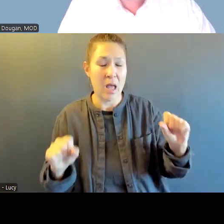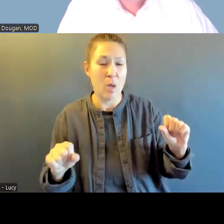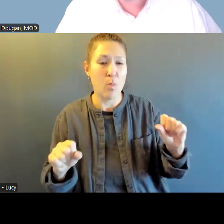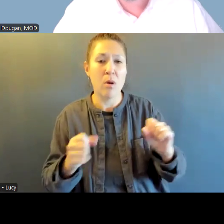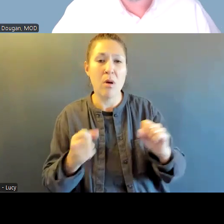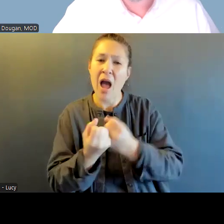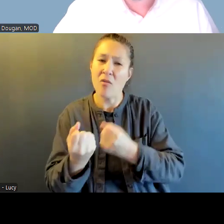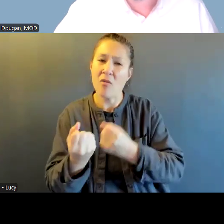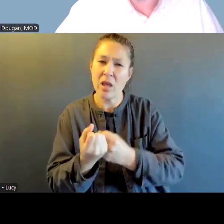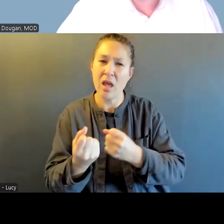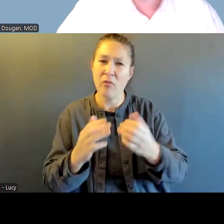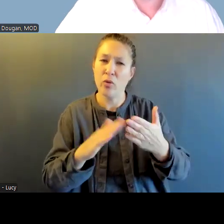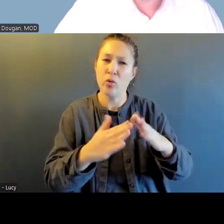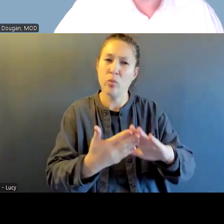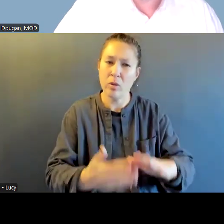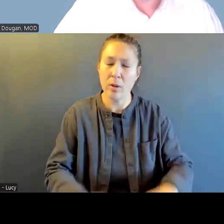communities.